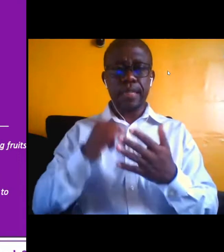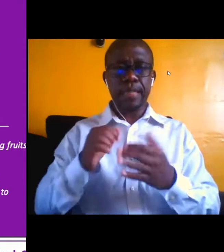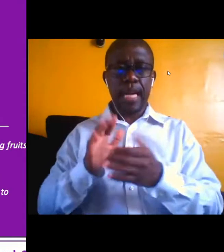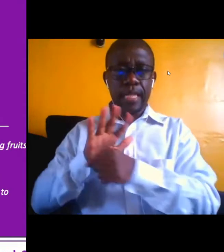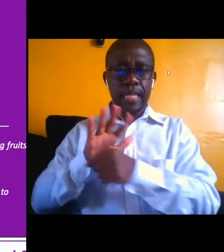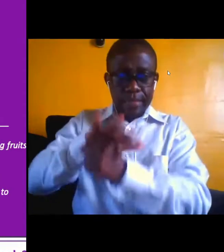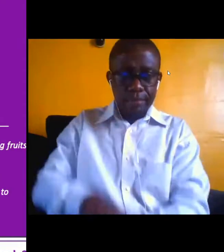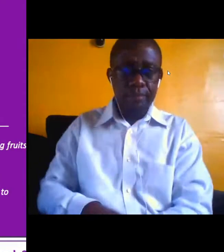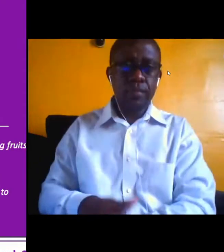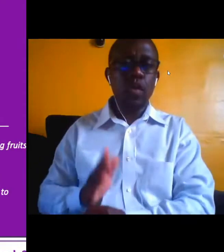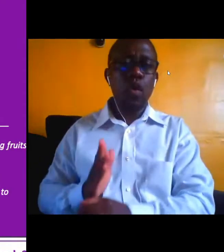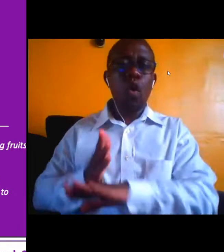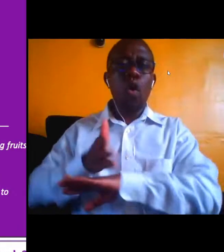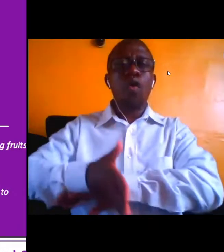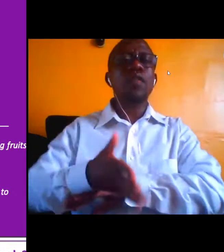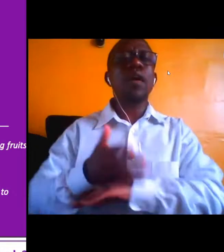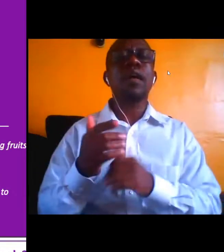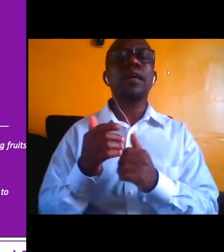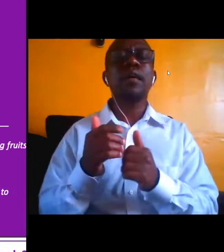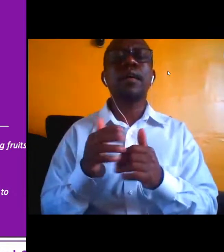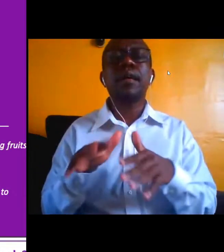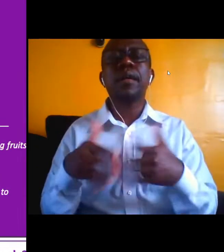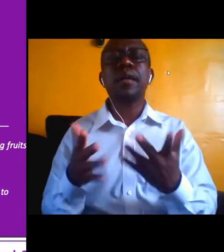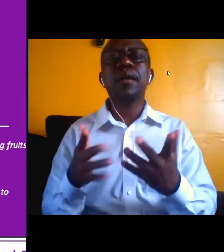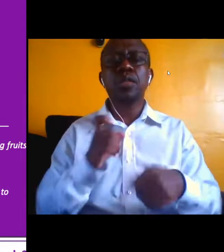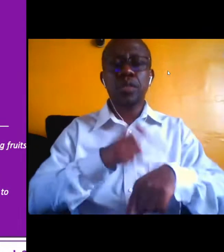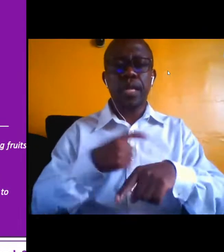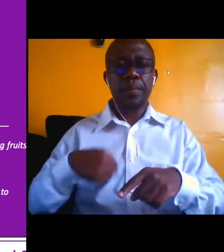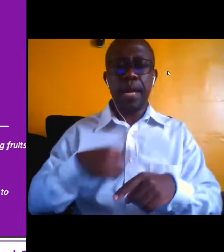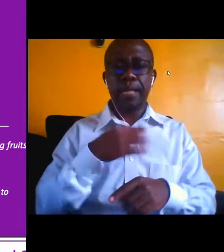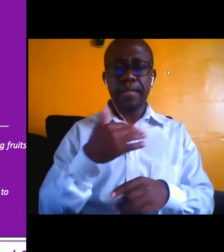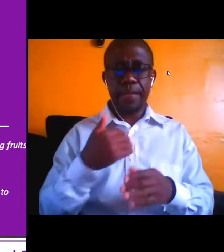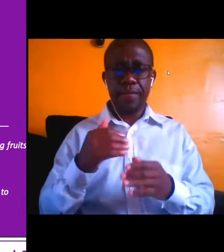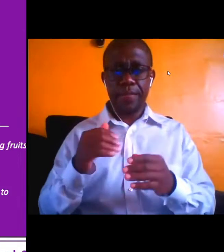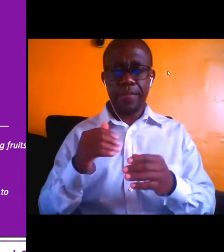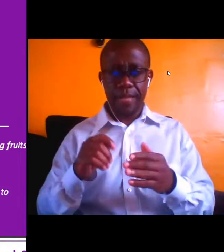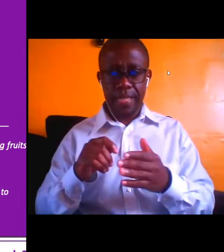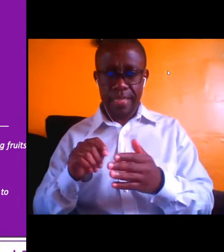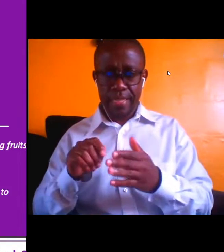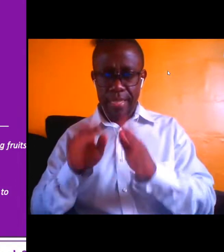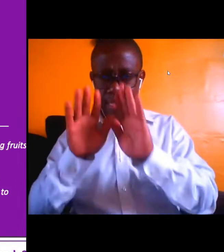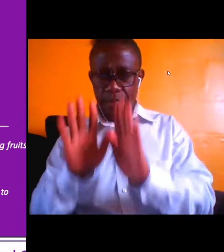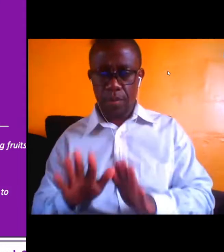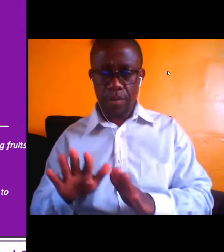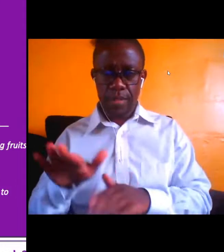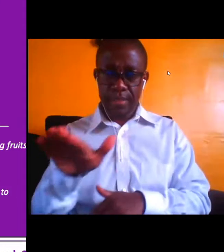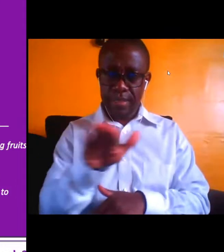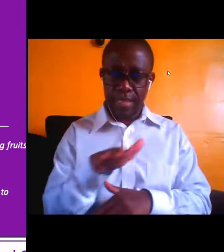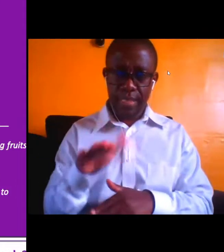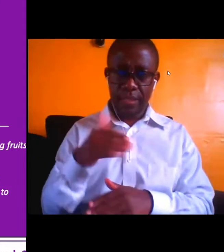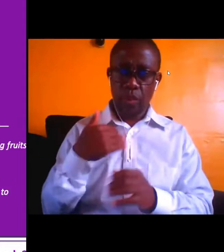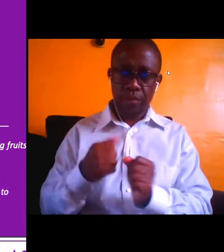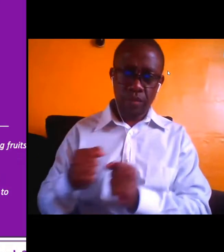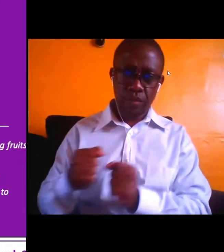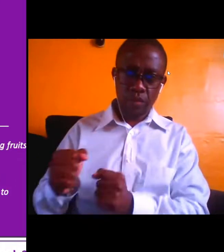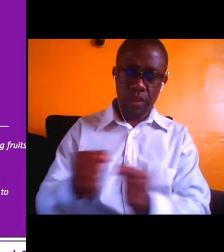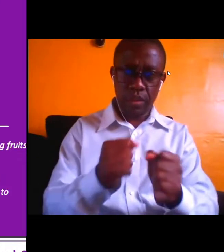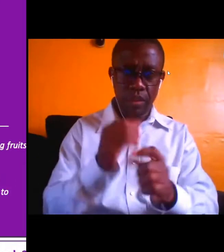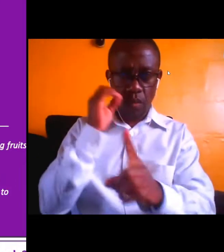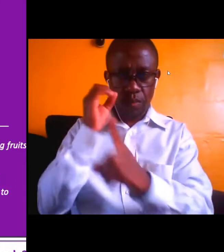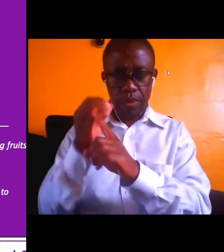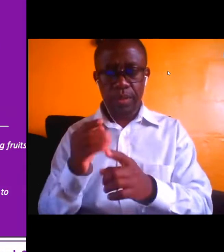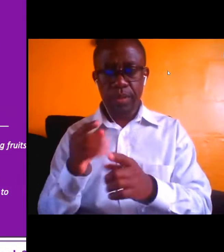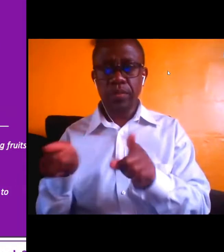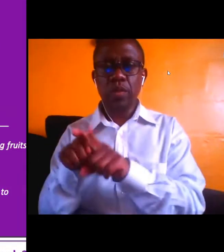we do our priority, when we are setting our key priority areas and our strategic objectives, we strategize in terms of how